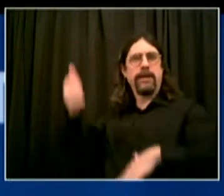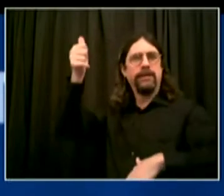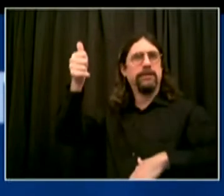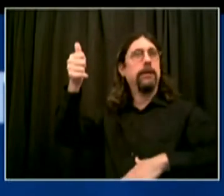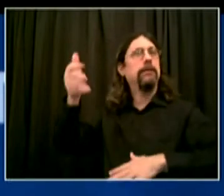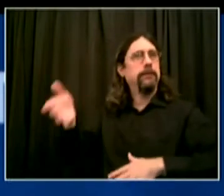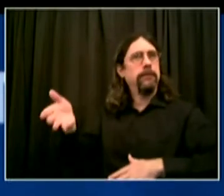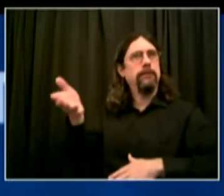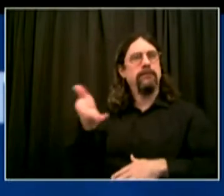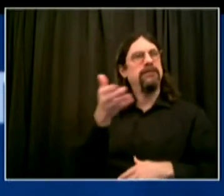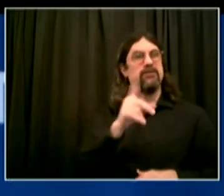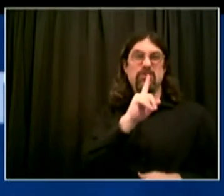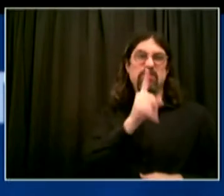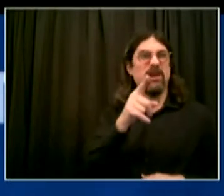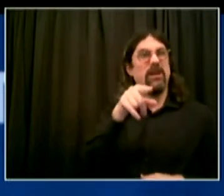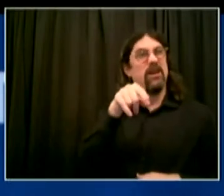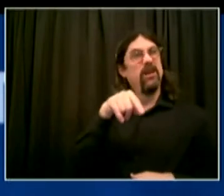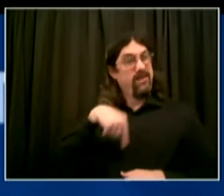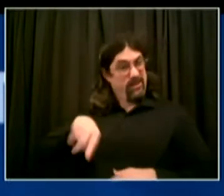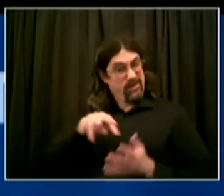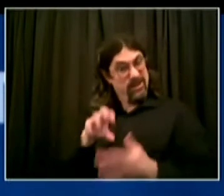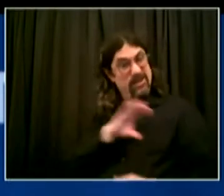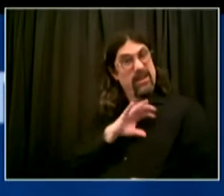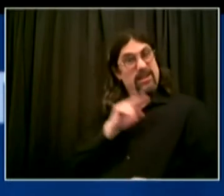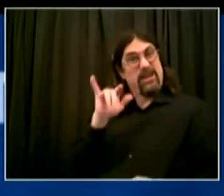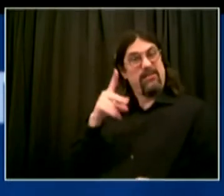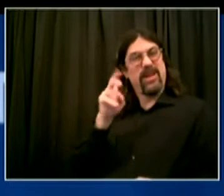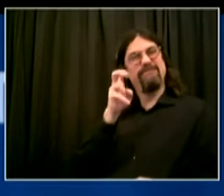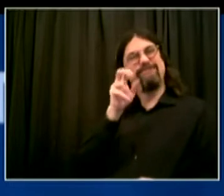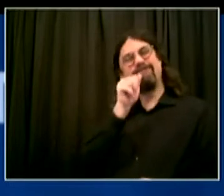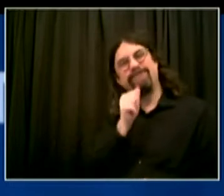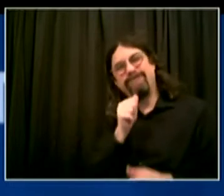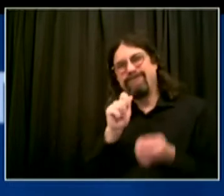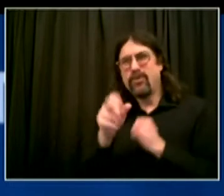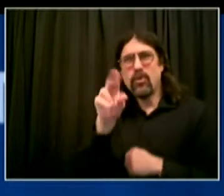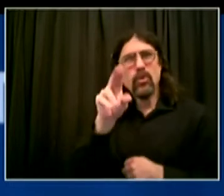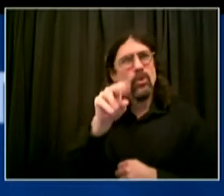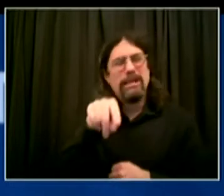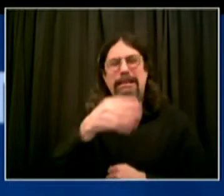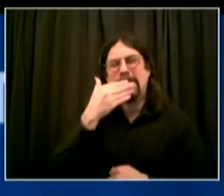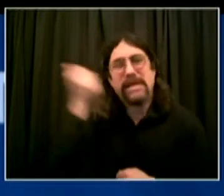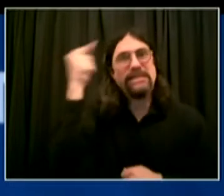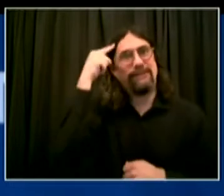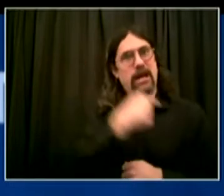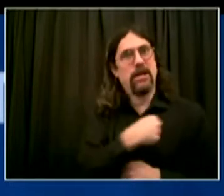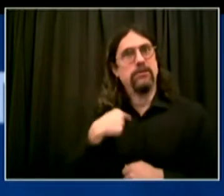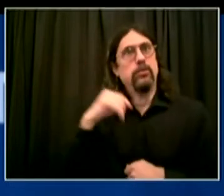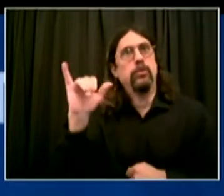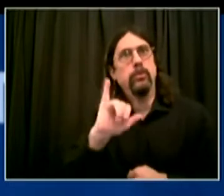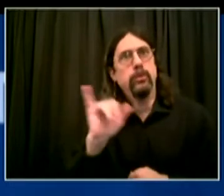City. You know, I think it's one more positive thing that comes out of those reform meetings. You spoke about my time